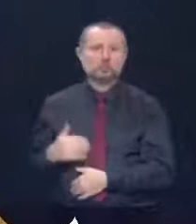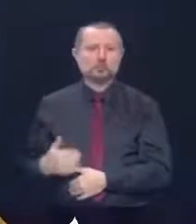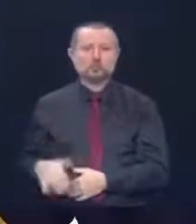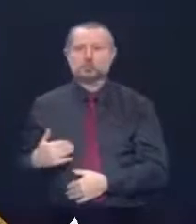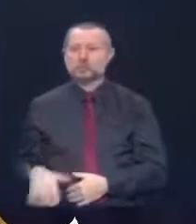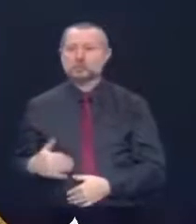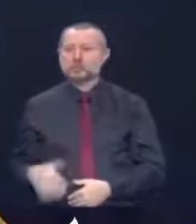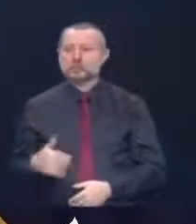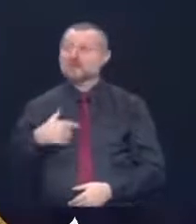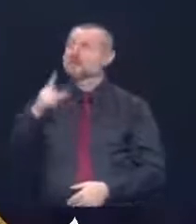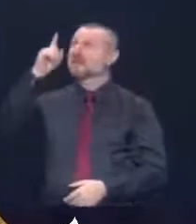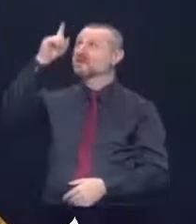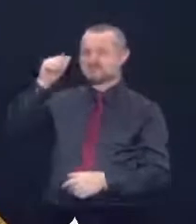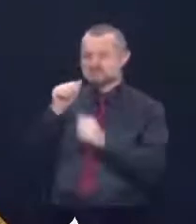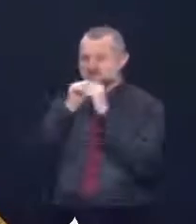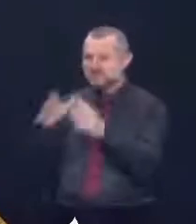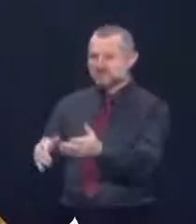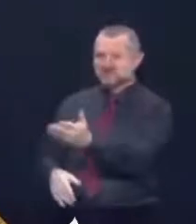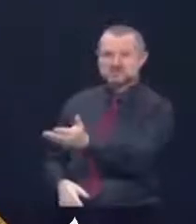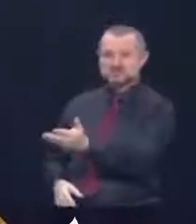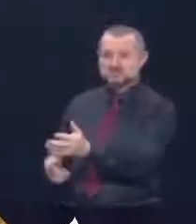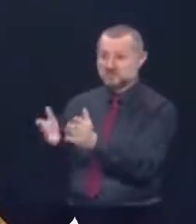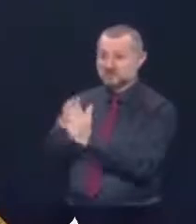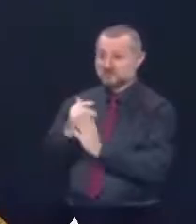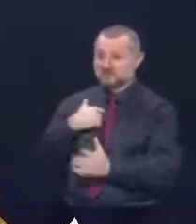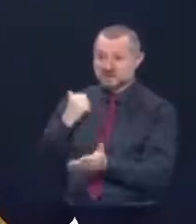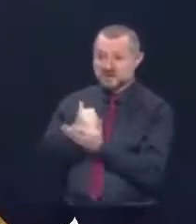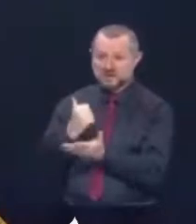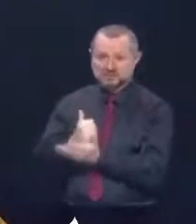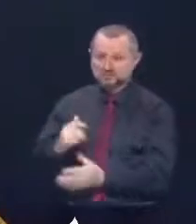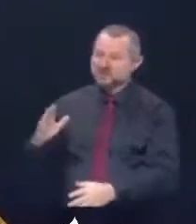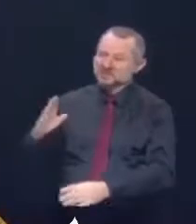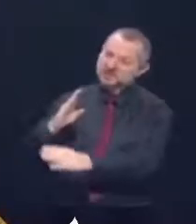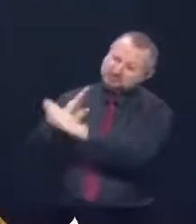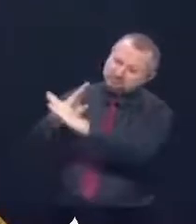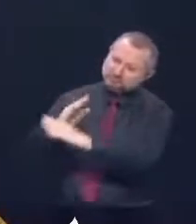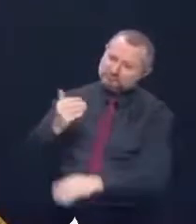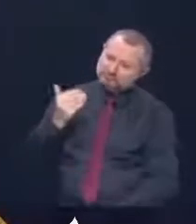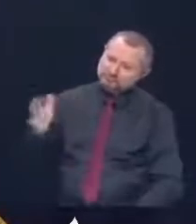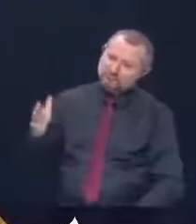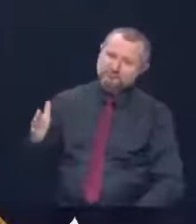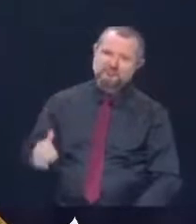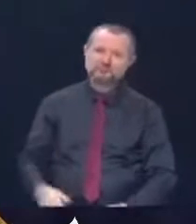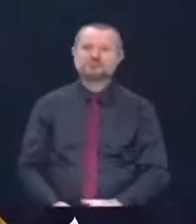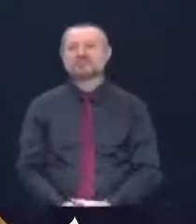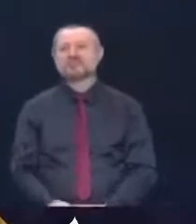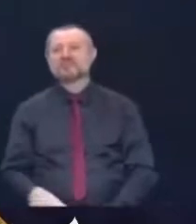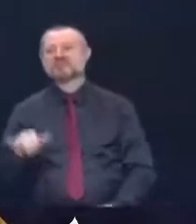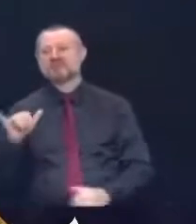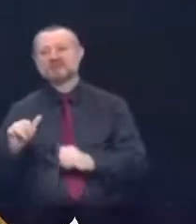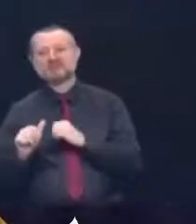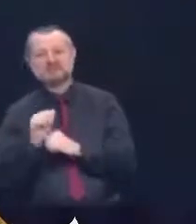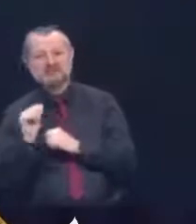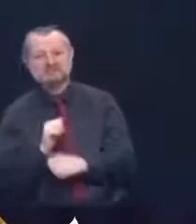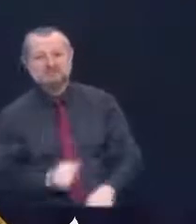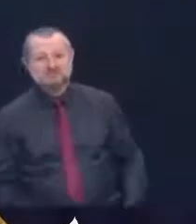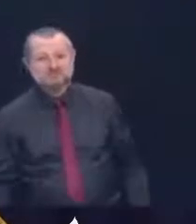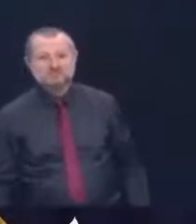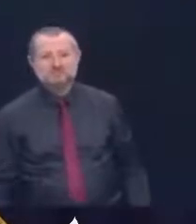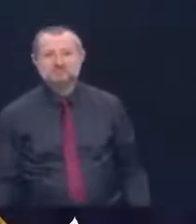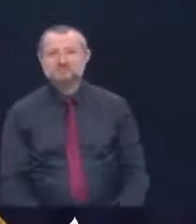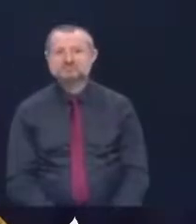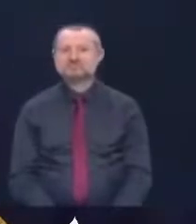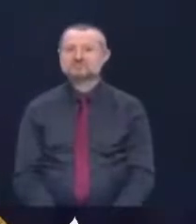bless you, but don't ask me for help. And I think it's a dangerous precedent.